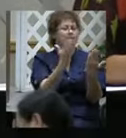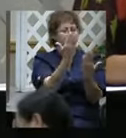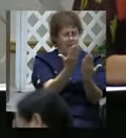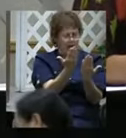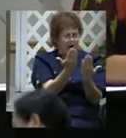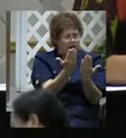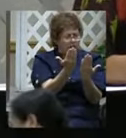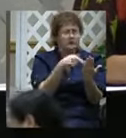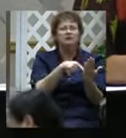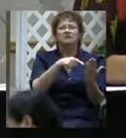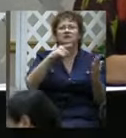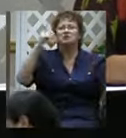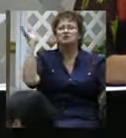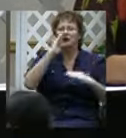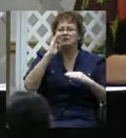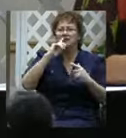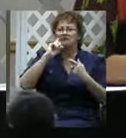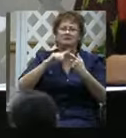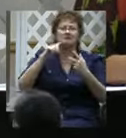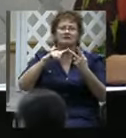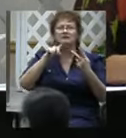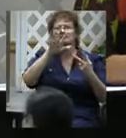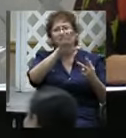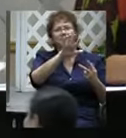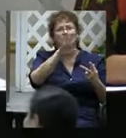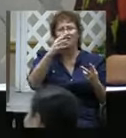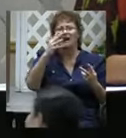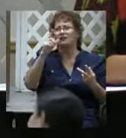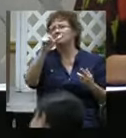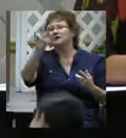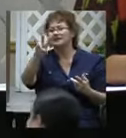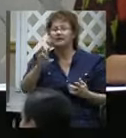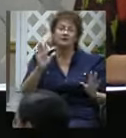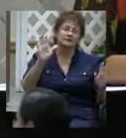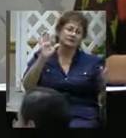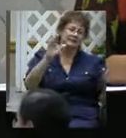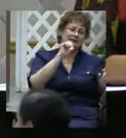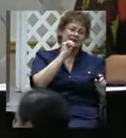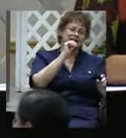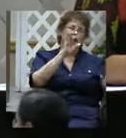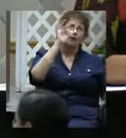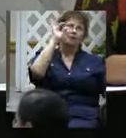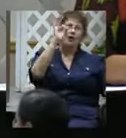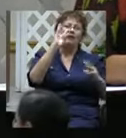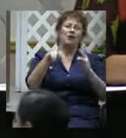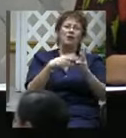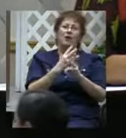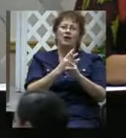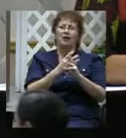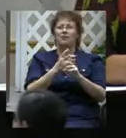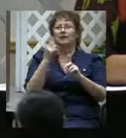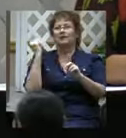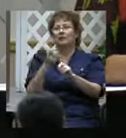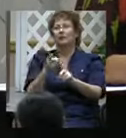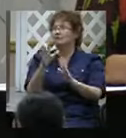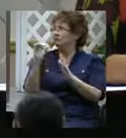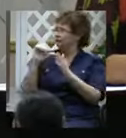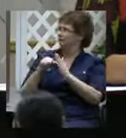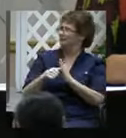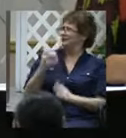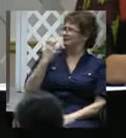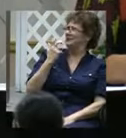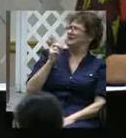and see what 4, 5, and 27 are. So that's a creative way. That's not the best, it's not the ideal, but it gets the point across. Well, that's impressive